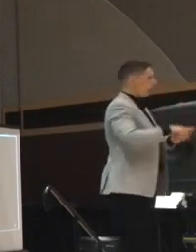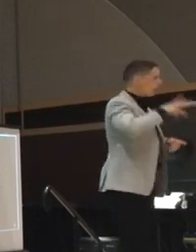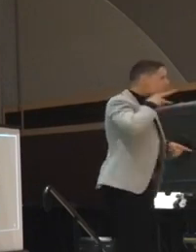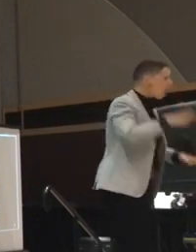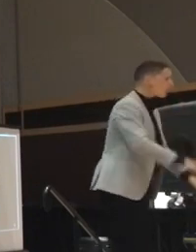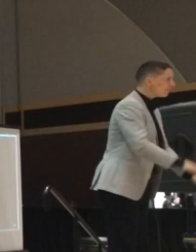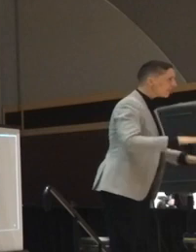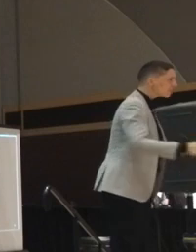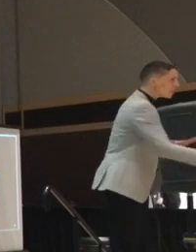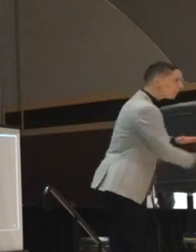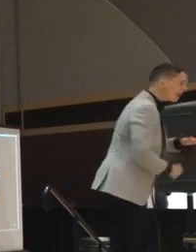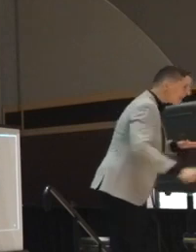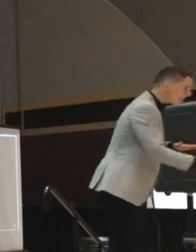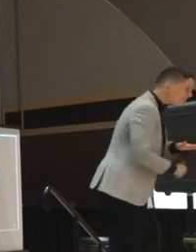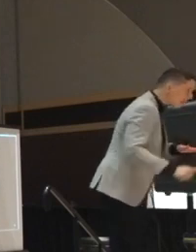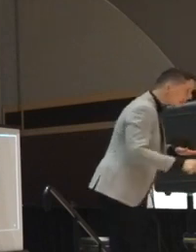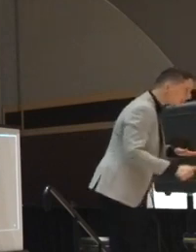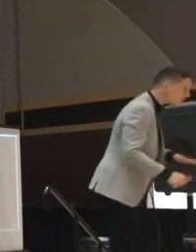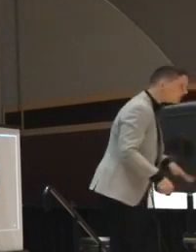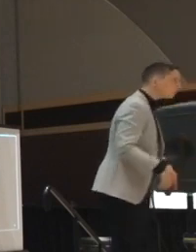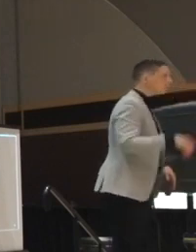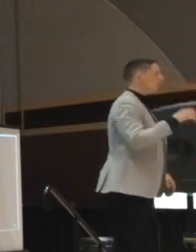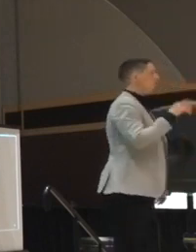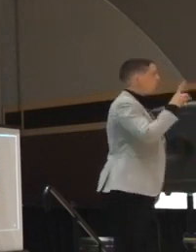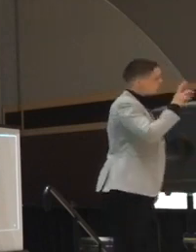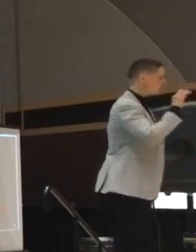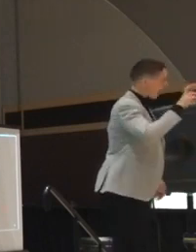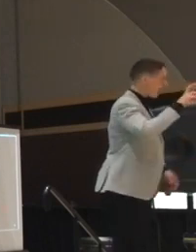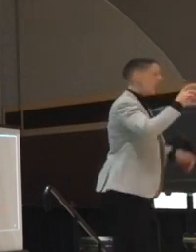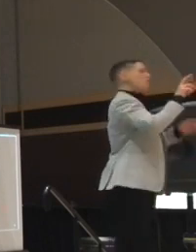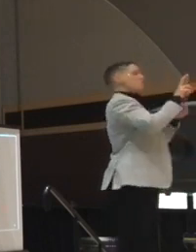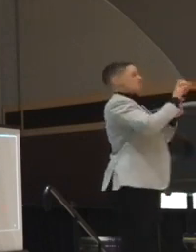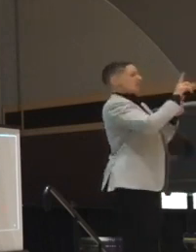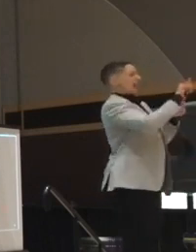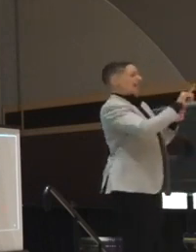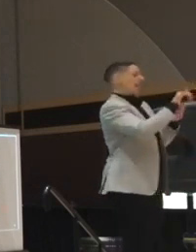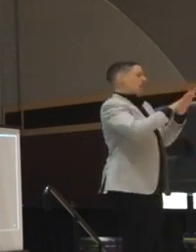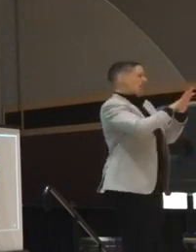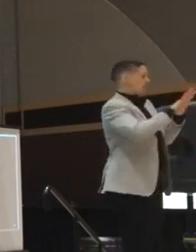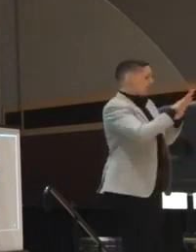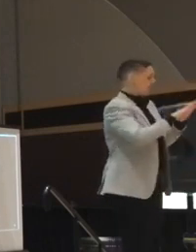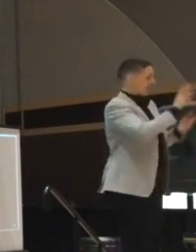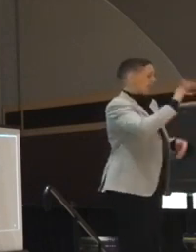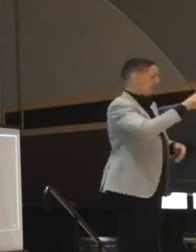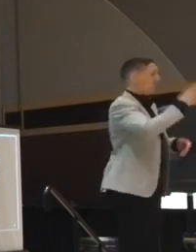the basement of the reality distortion field. Thank you very much.